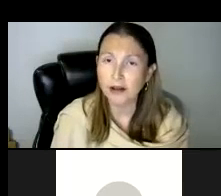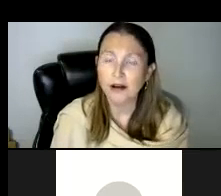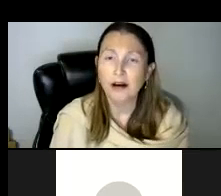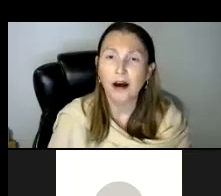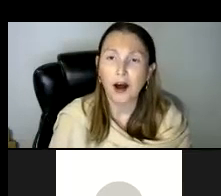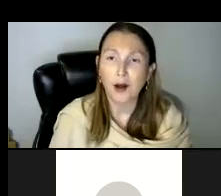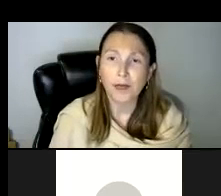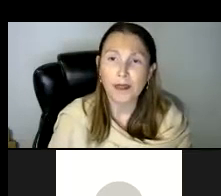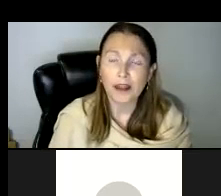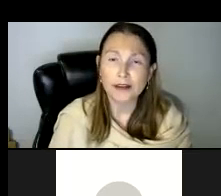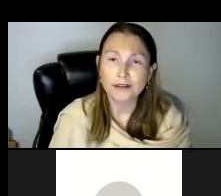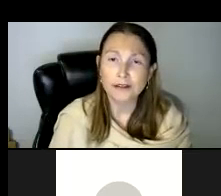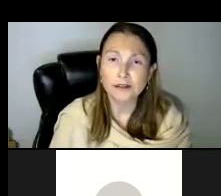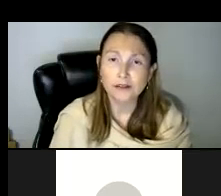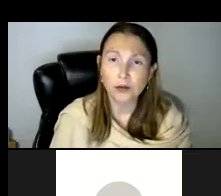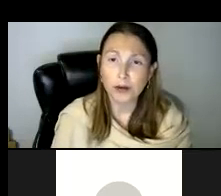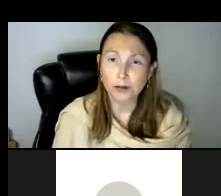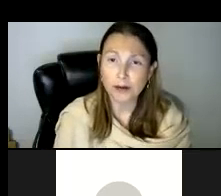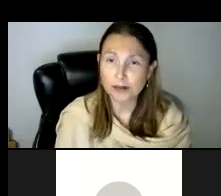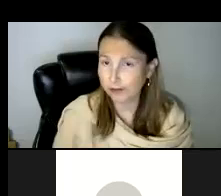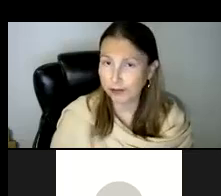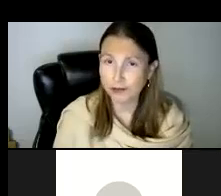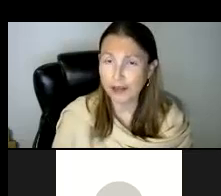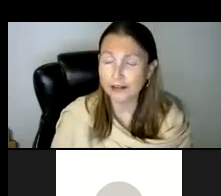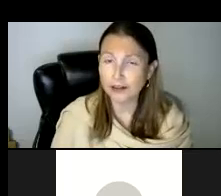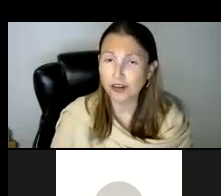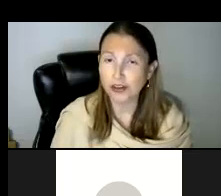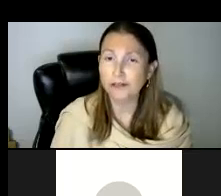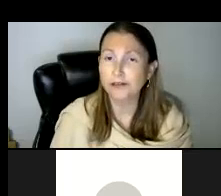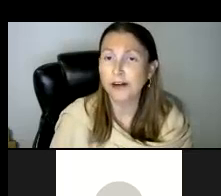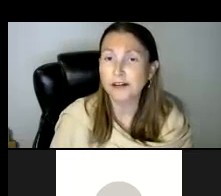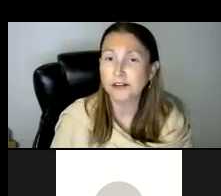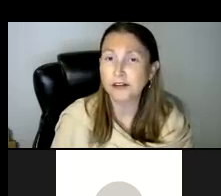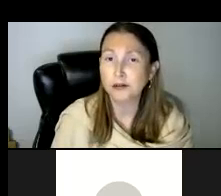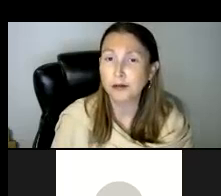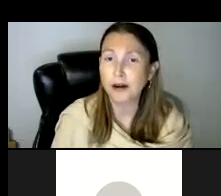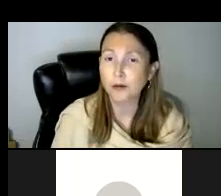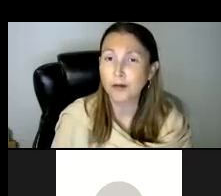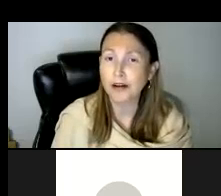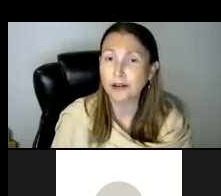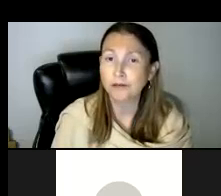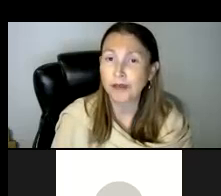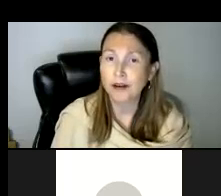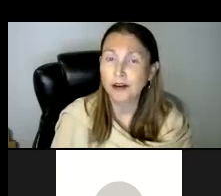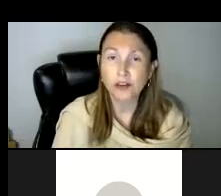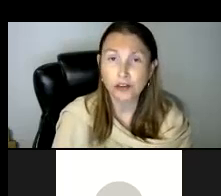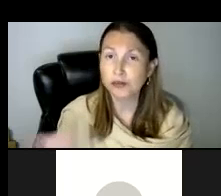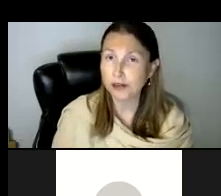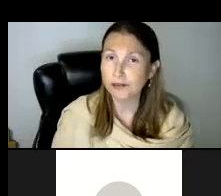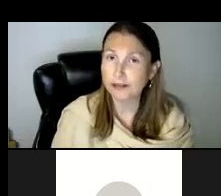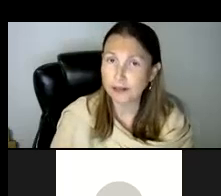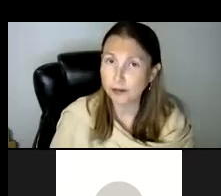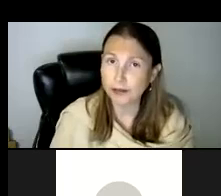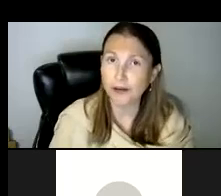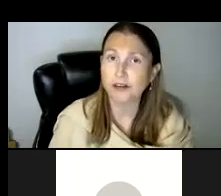trials. And so we, based off of that, essentially for Pfizer, pregnant women can choose to